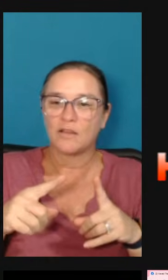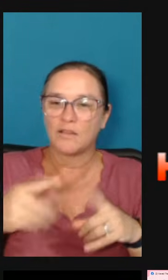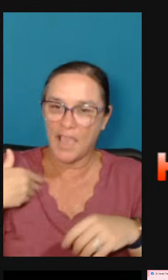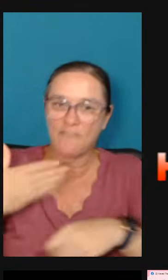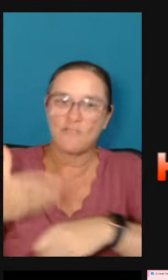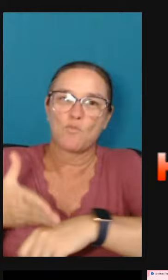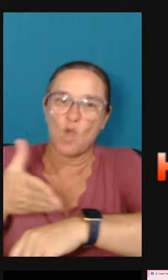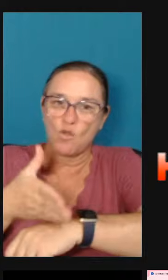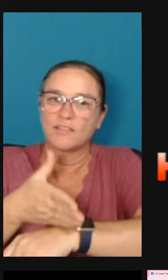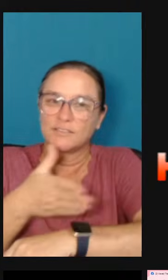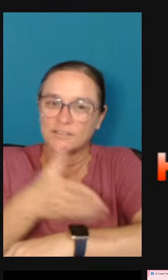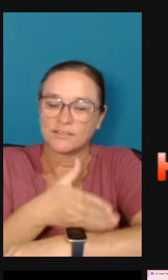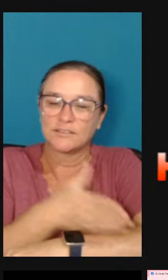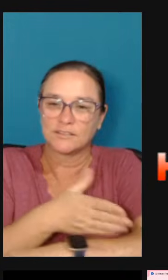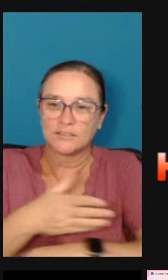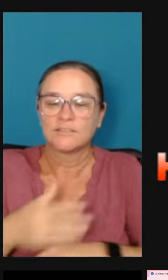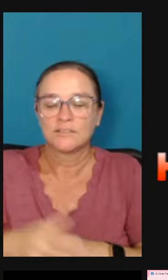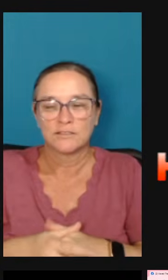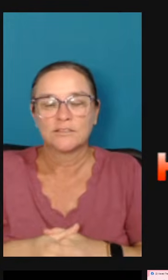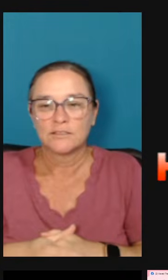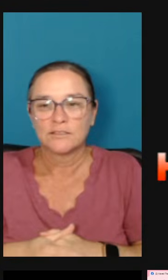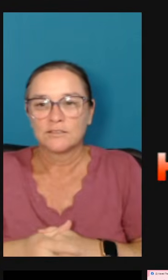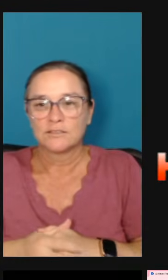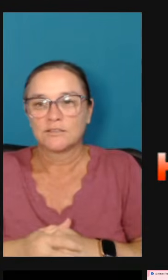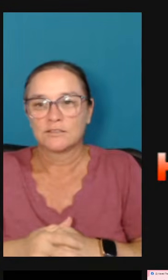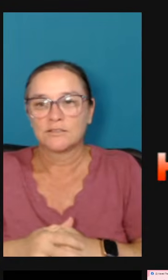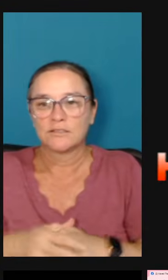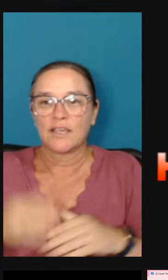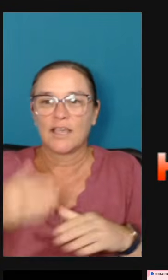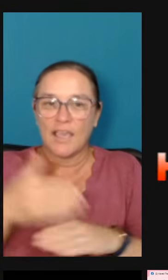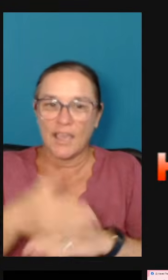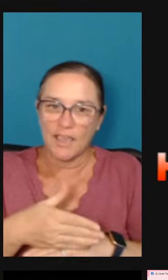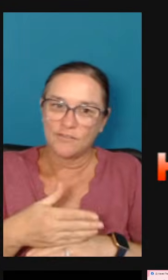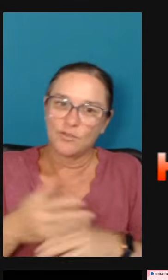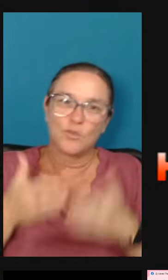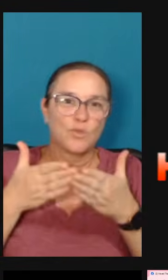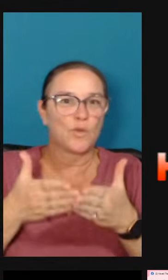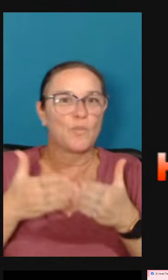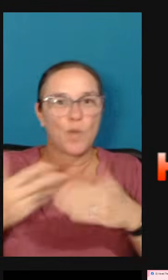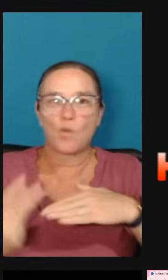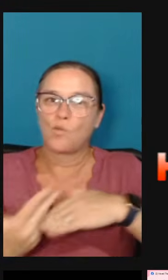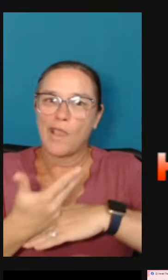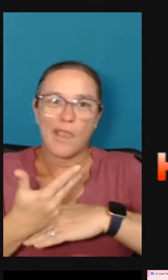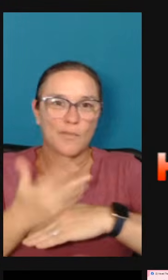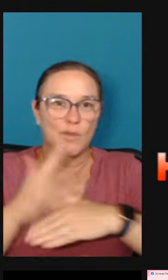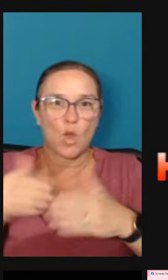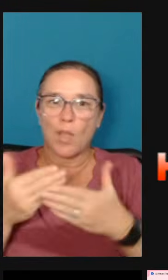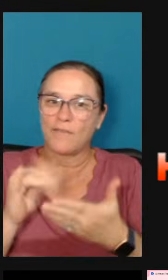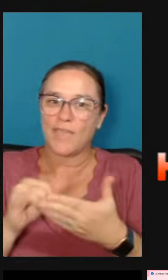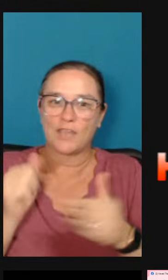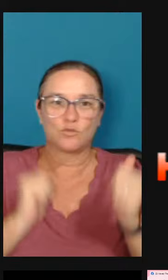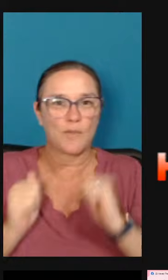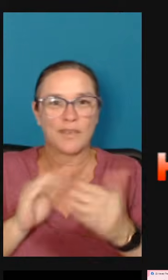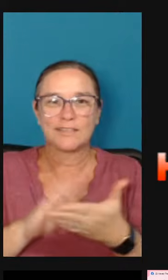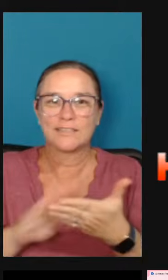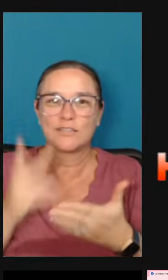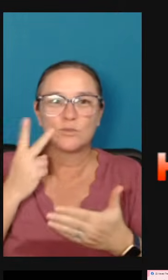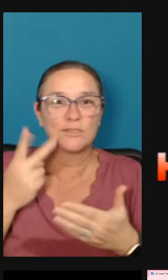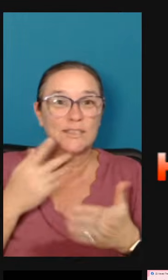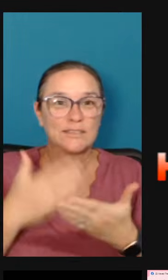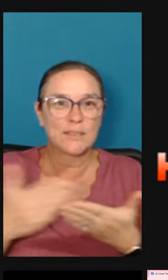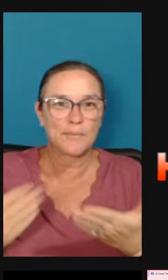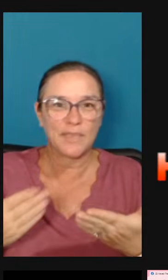restore that, which is, with after the boat ramp and all of that drama, it's nice to see something getting done that we